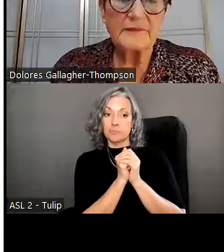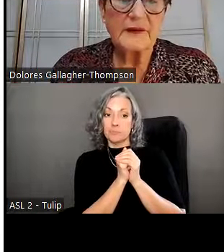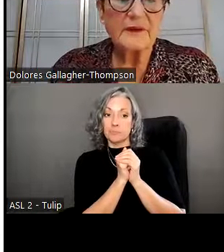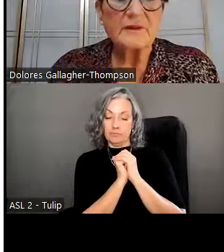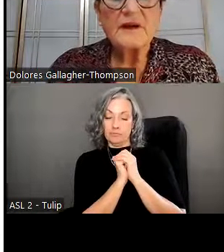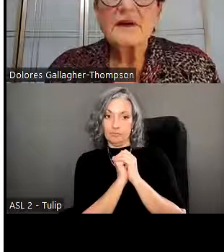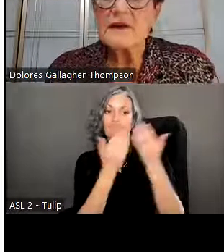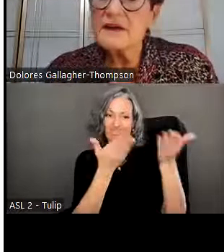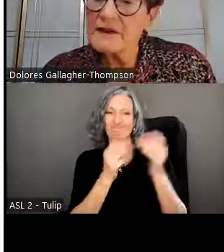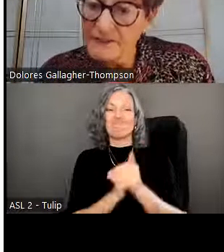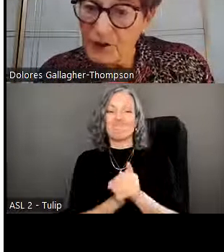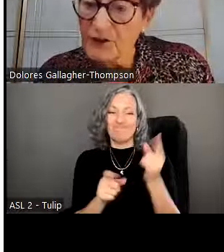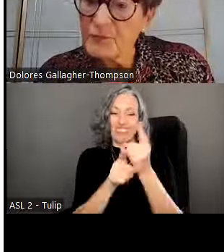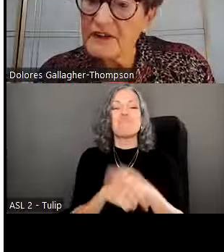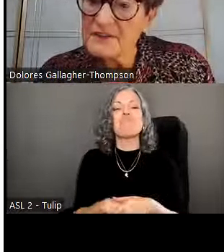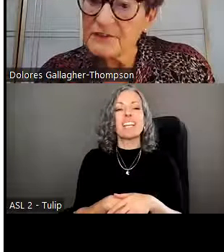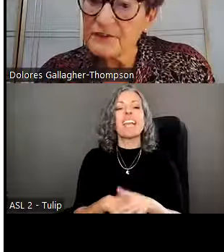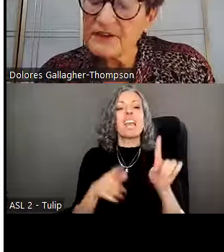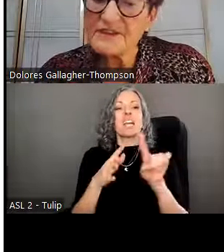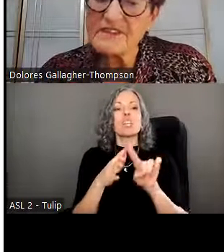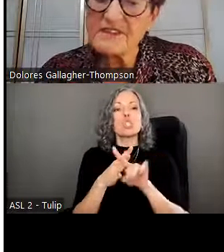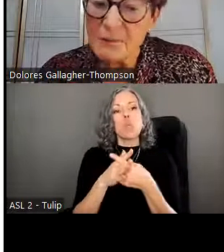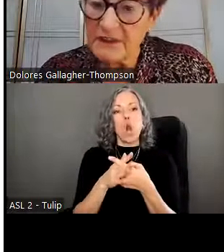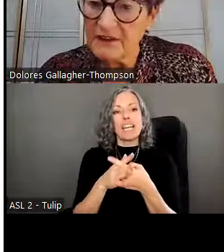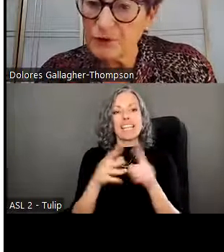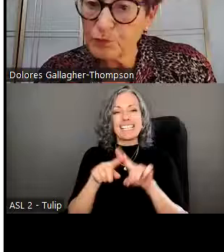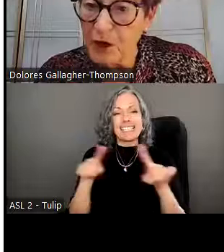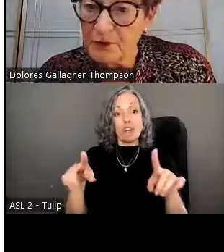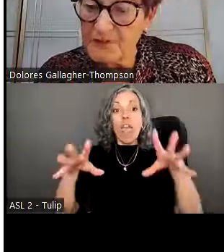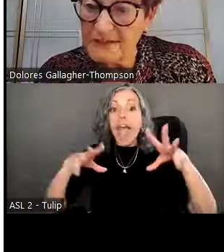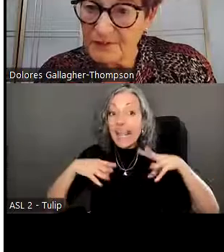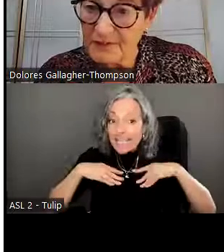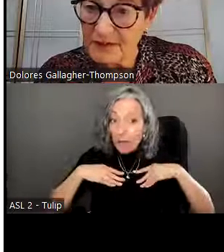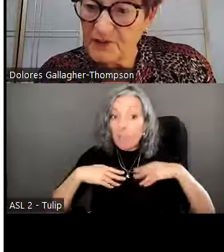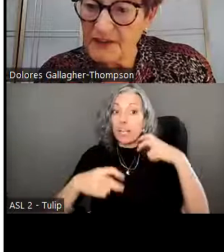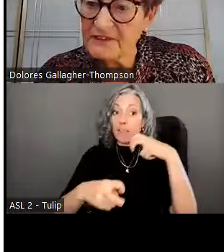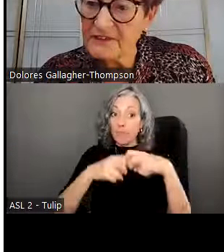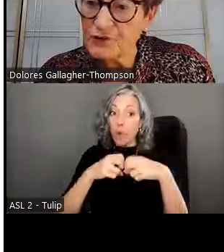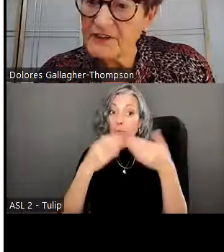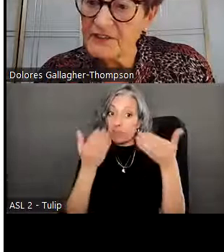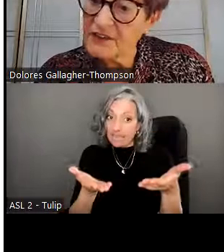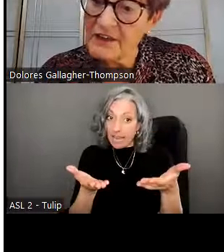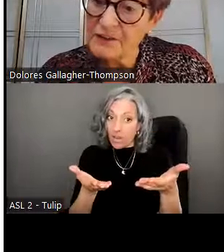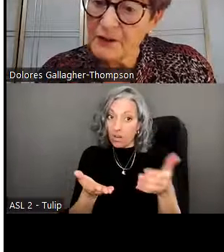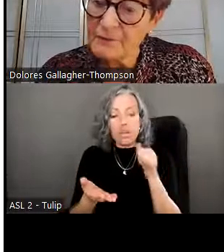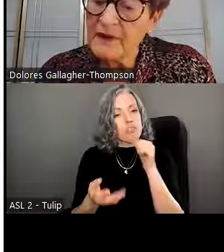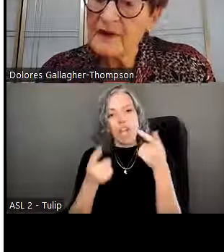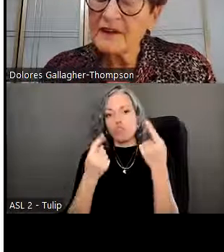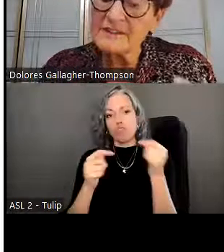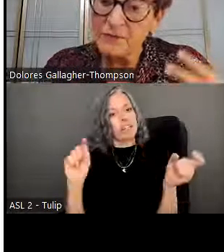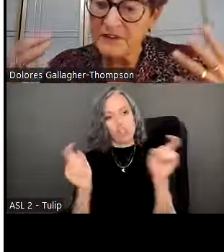Yep, there we go. Its starting point is different. It's accepting the problems that are there rather than trying to change